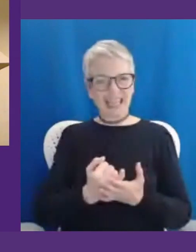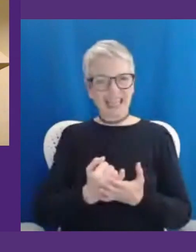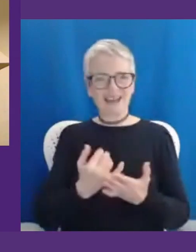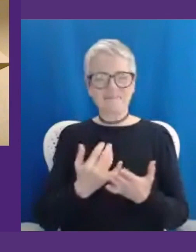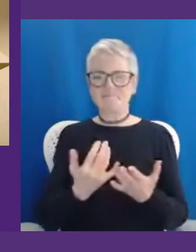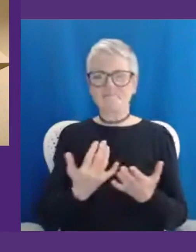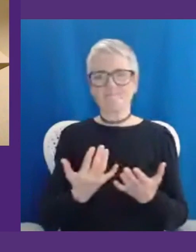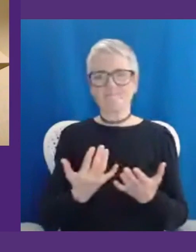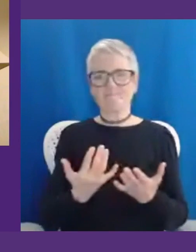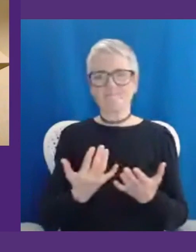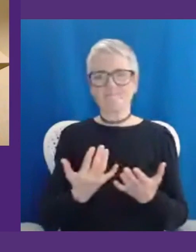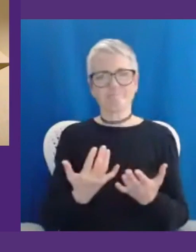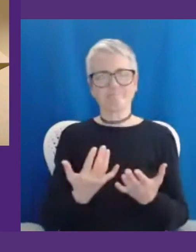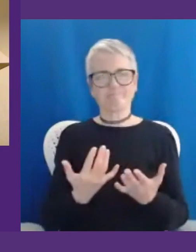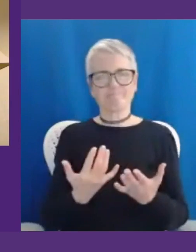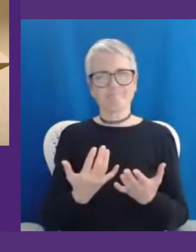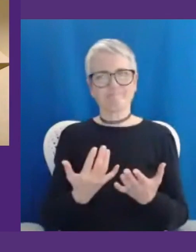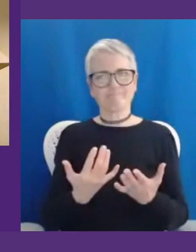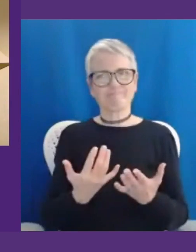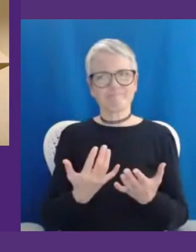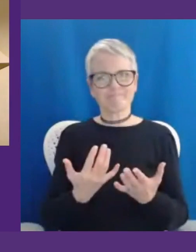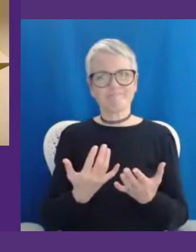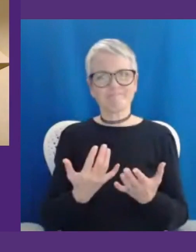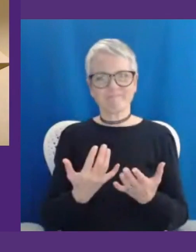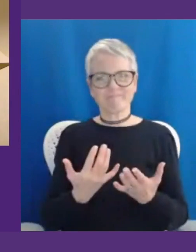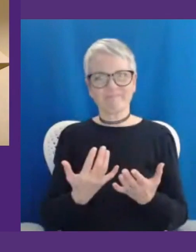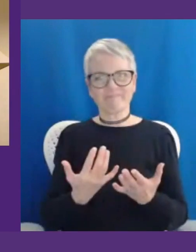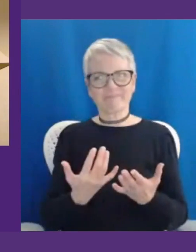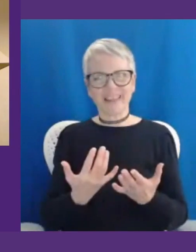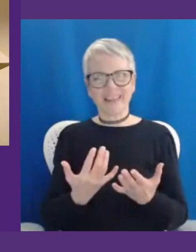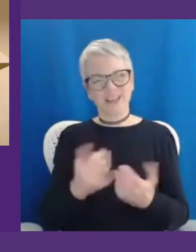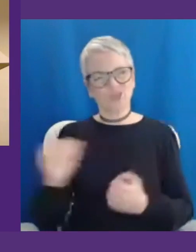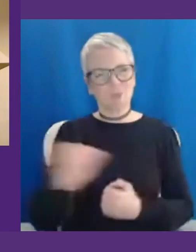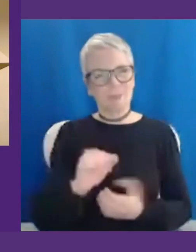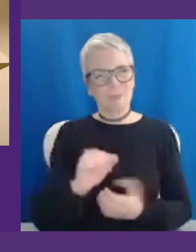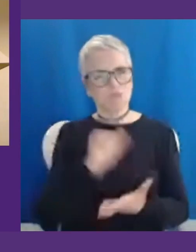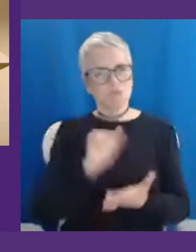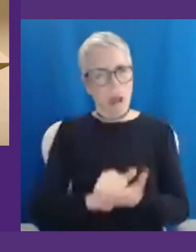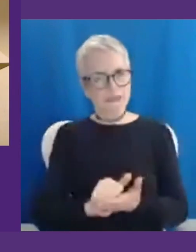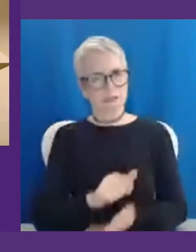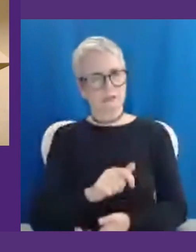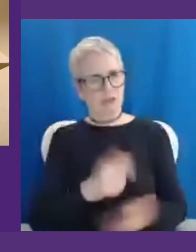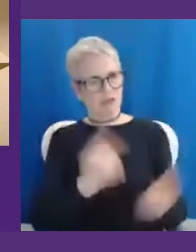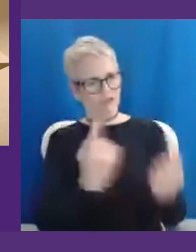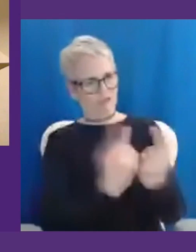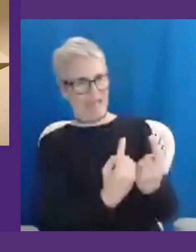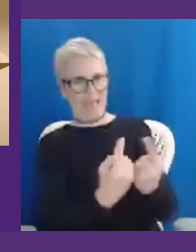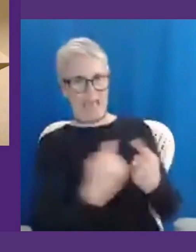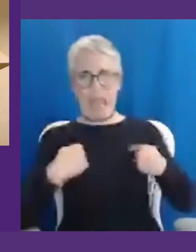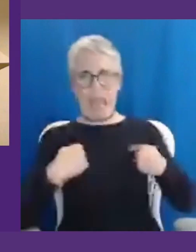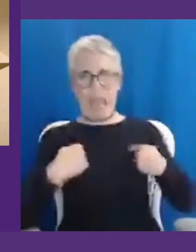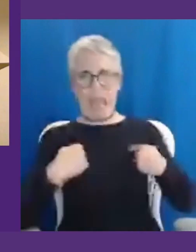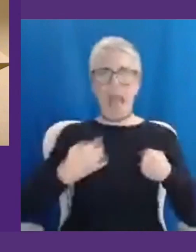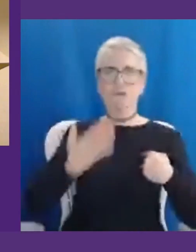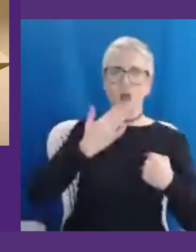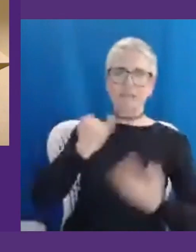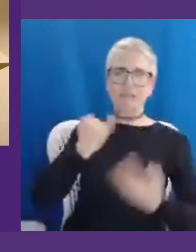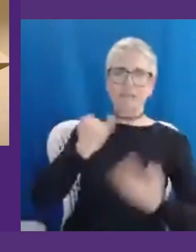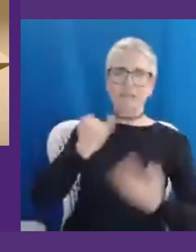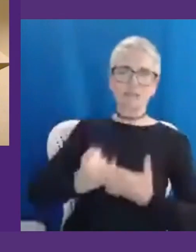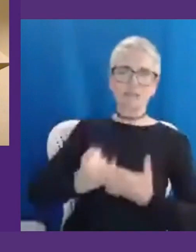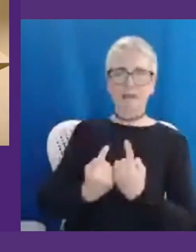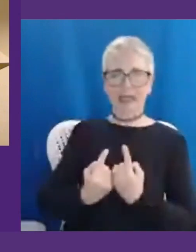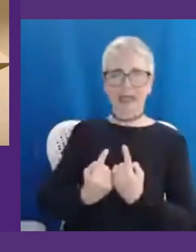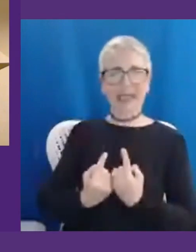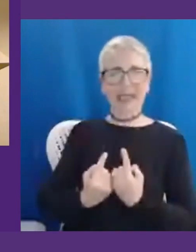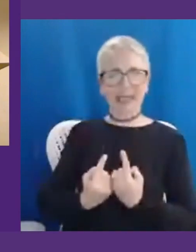the correct version. And I think this action, which I feel is